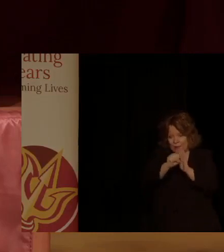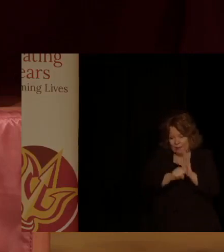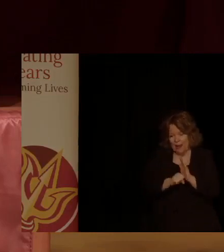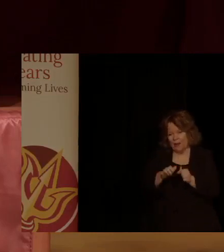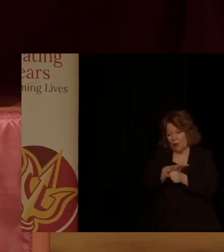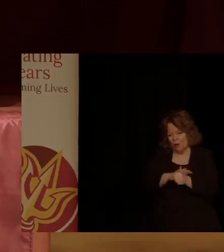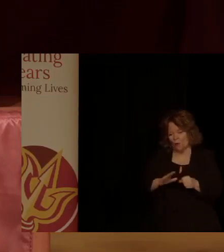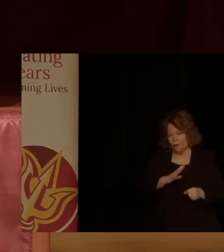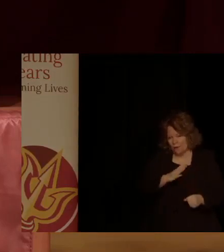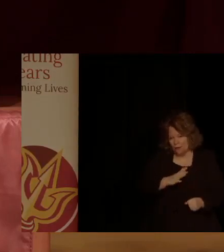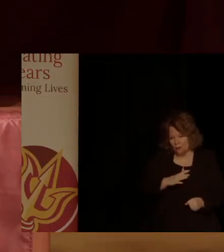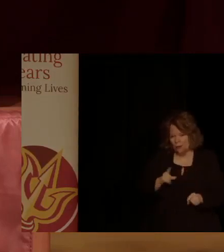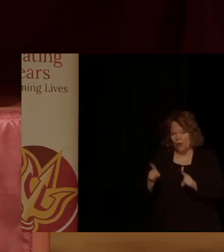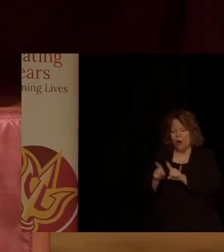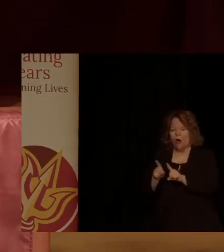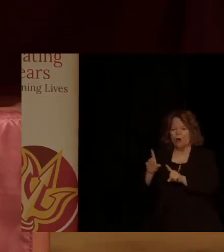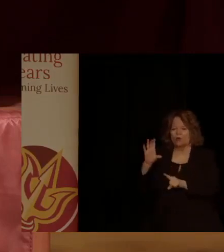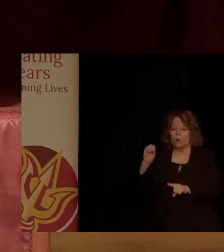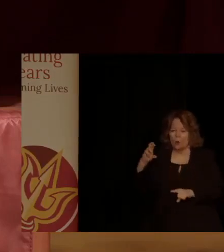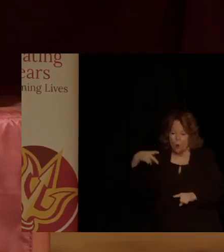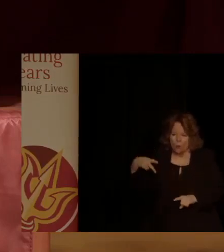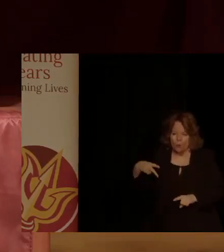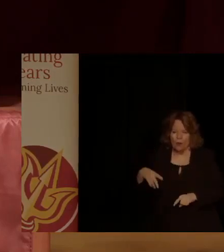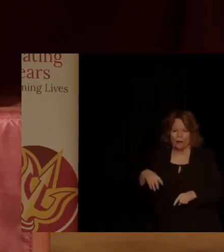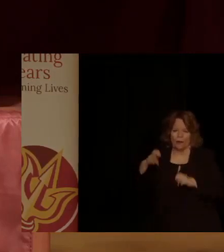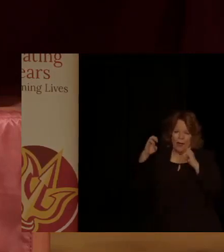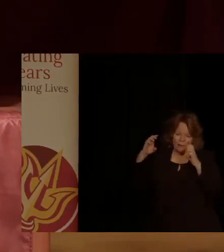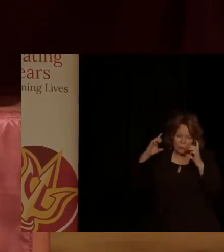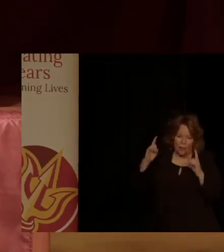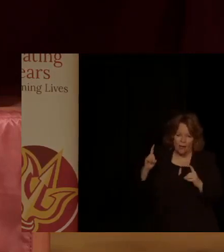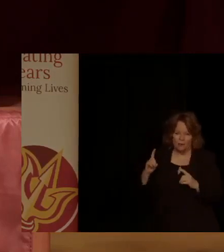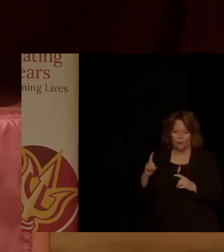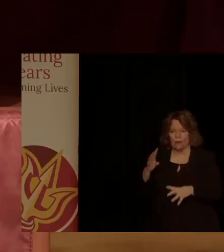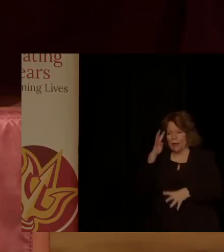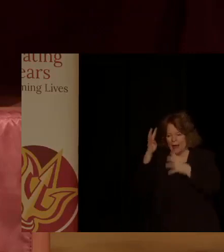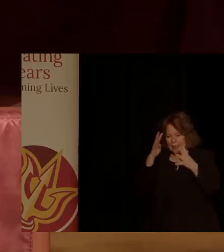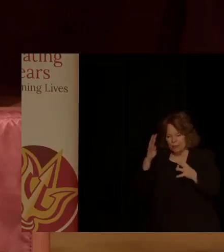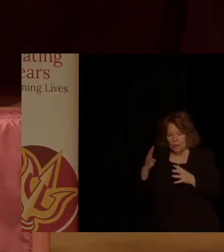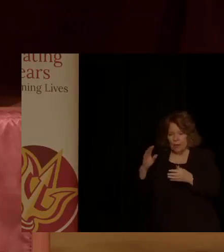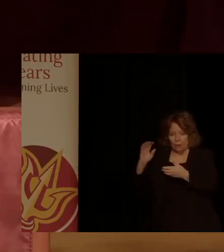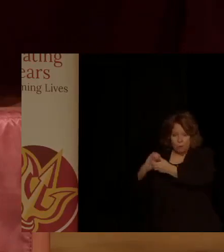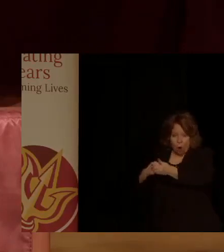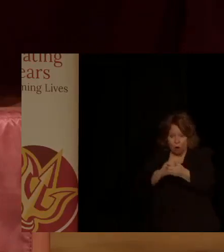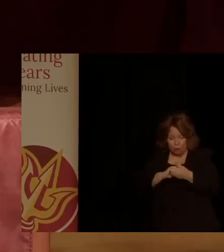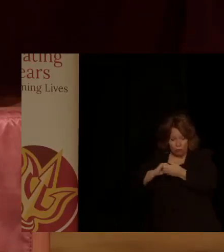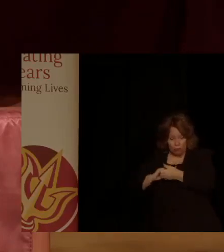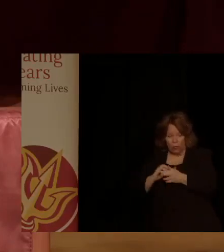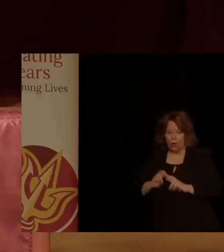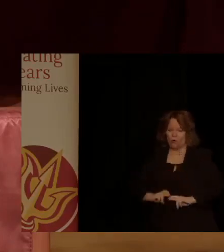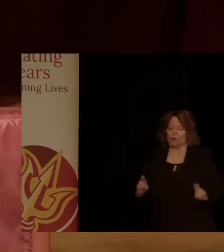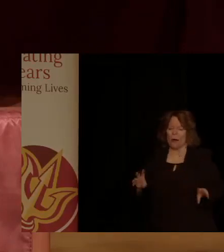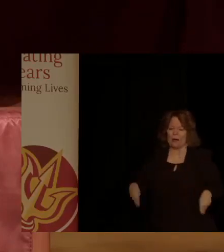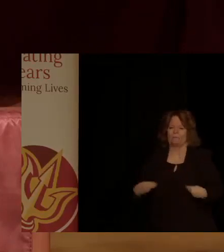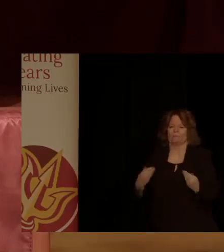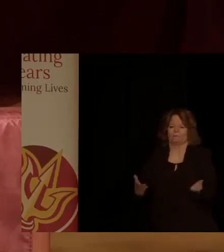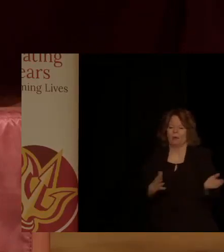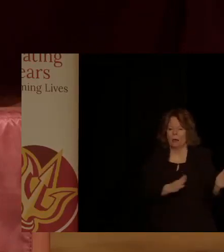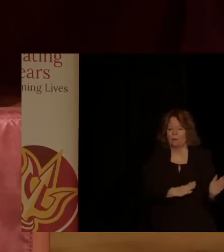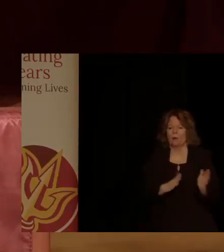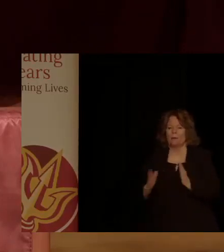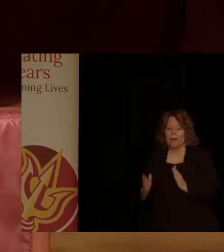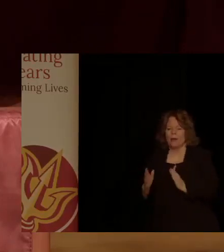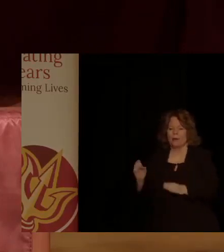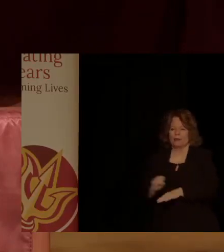as corporate, educational, and innovation partners, UMSL stands ready and prepared to help propel St. Louis